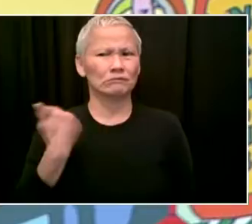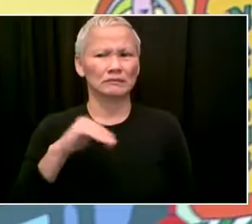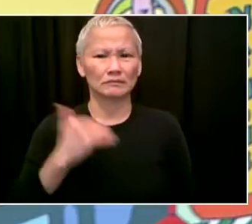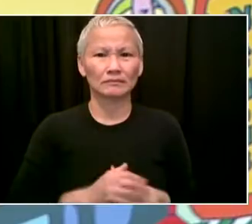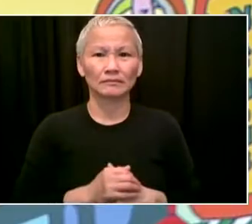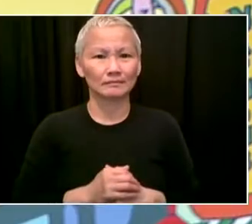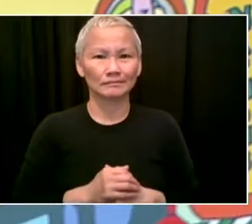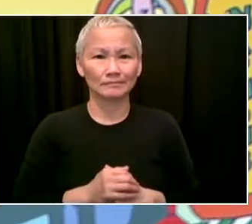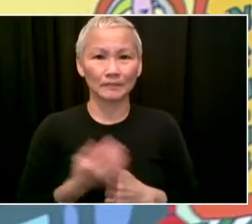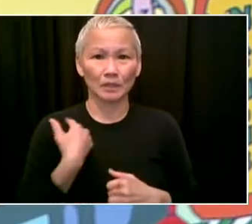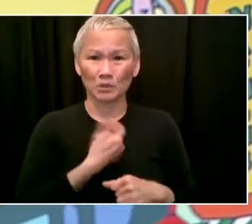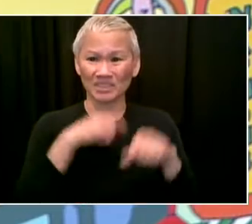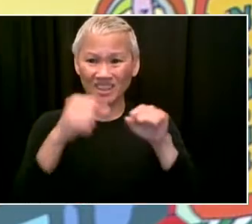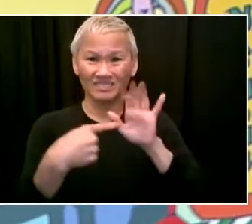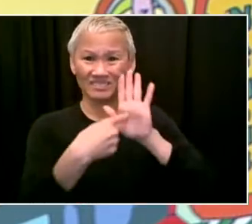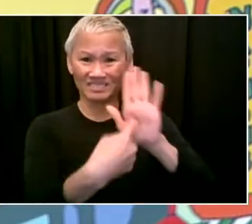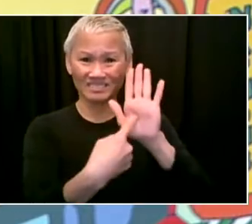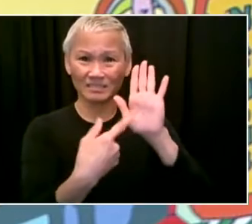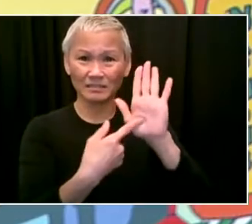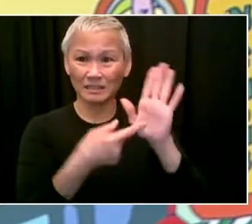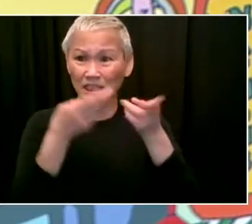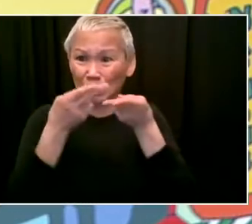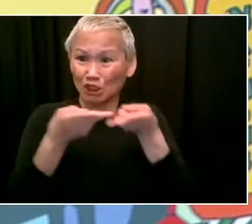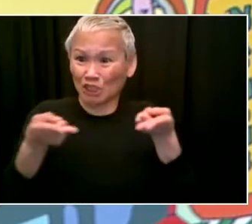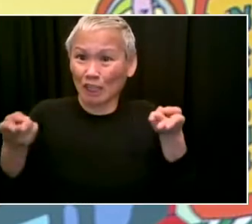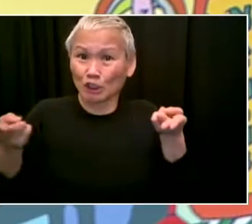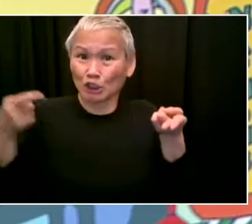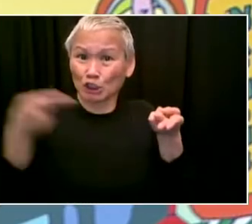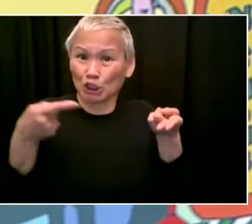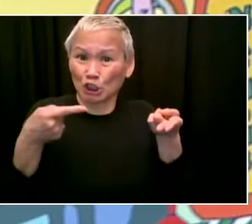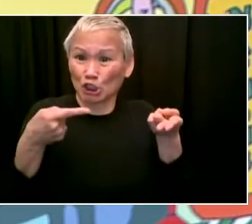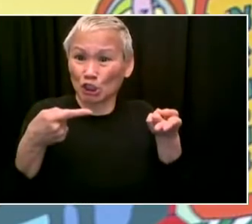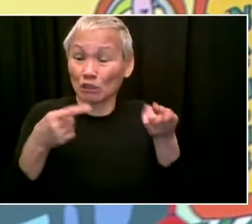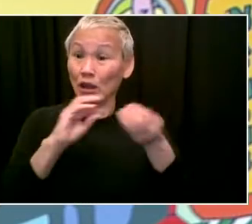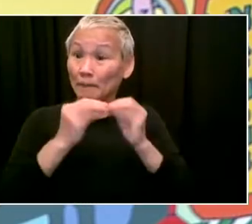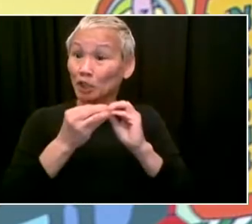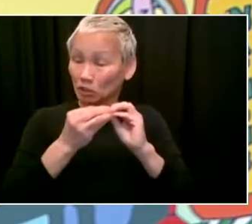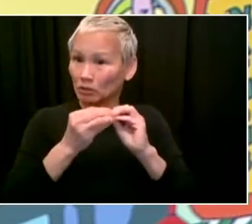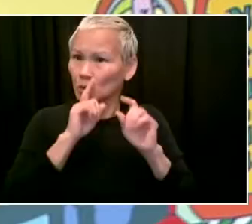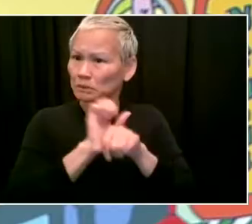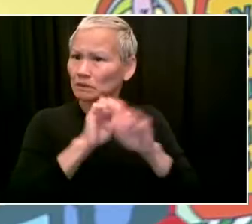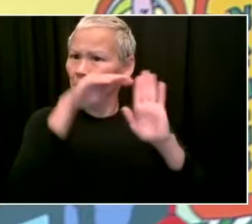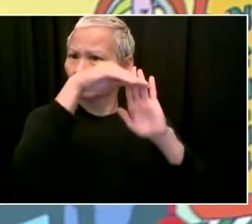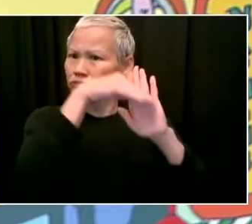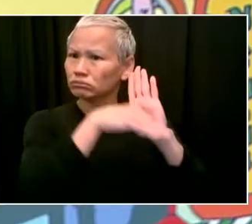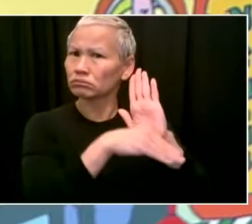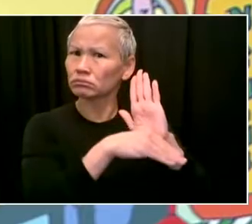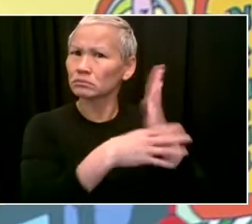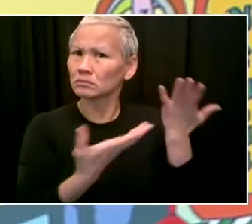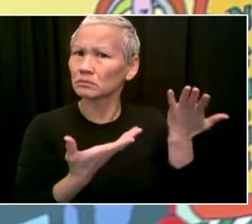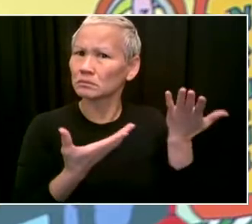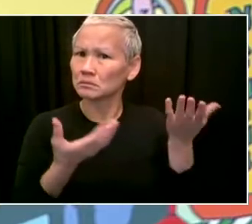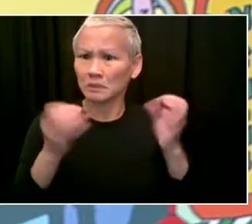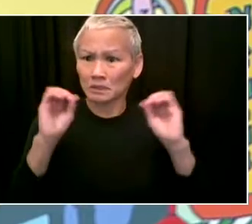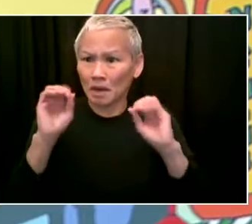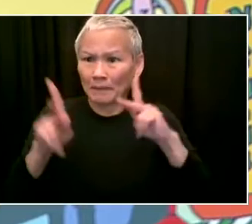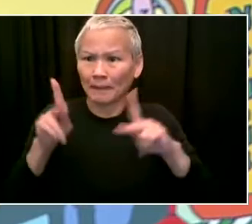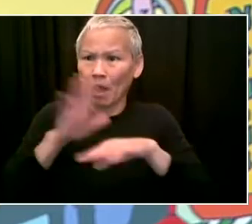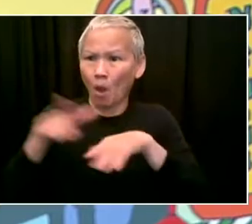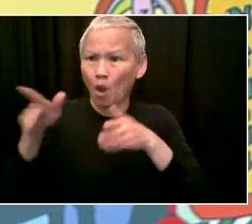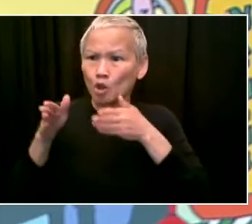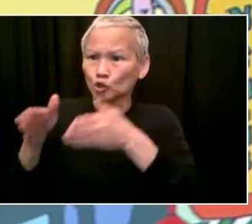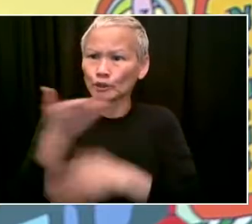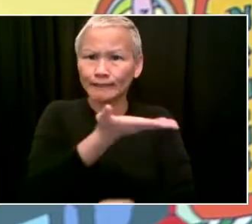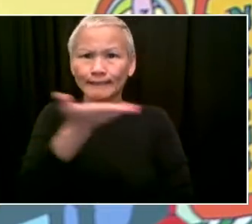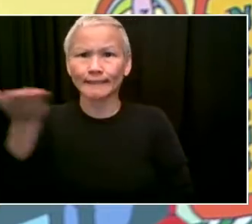in shelter population and a really meaningful decline in street homelessness per our recent Hope count, which you remember we released a couple of weeks ago right